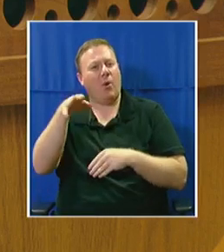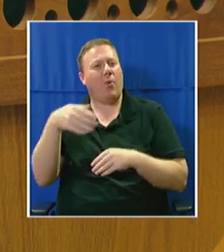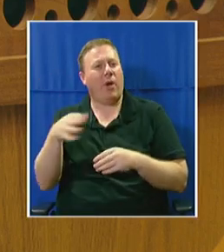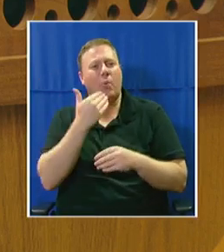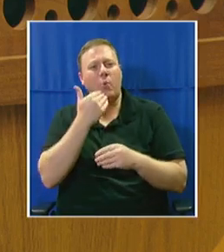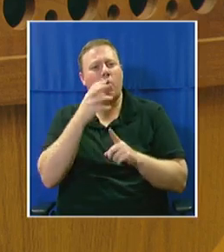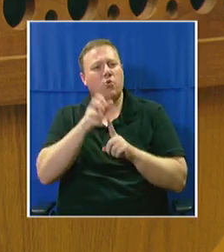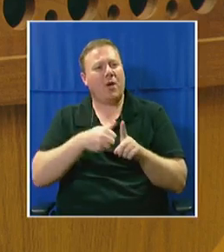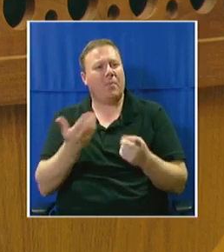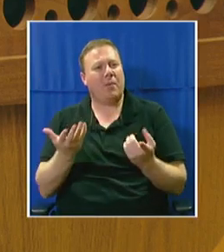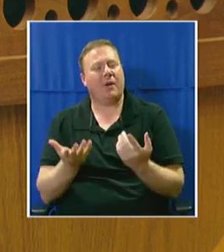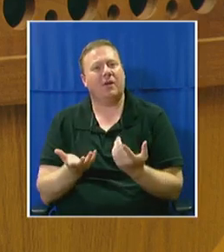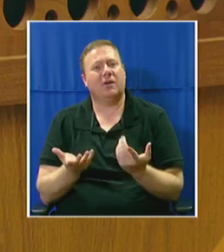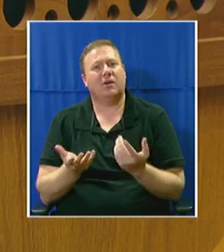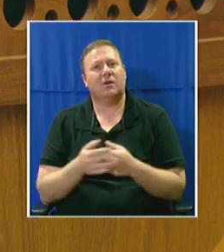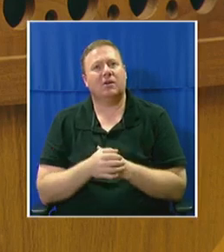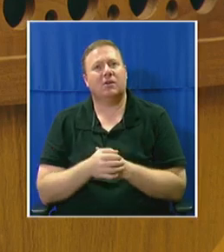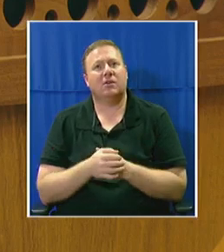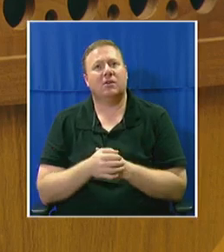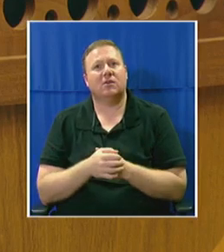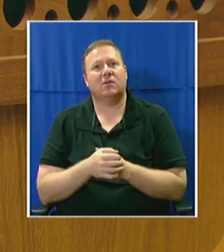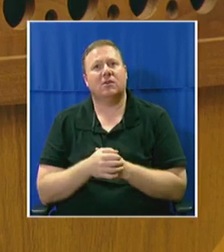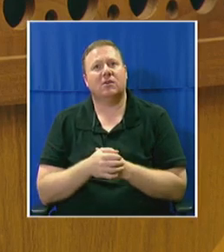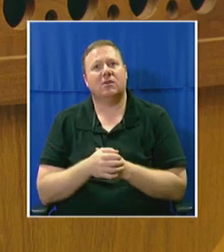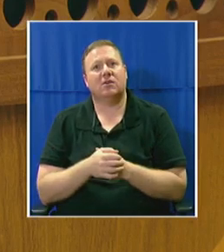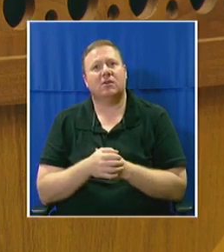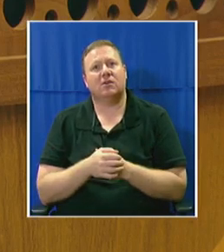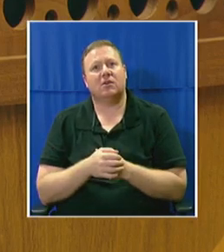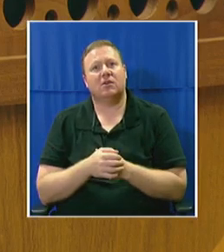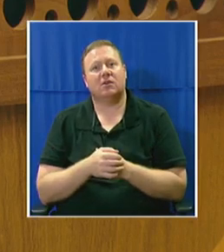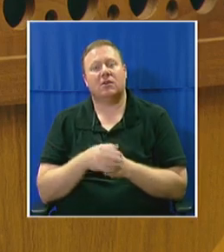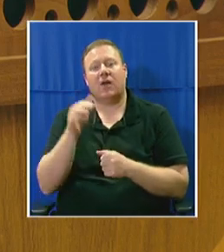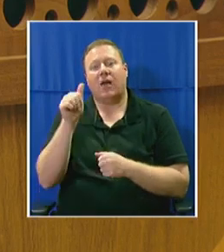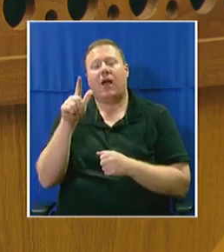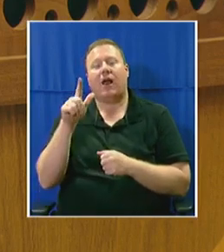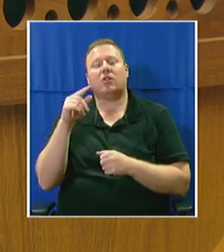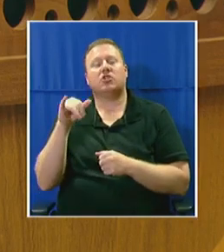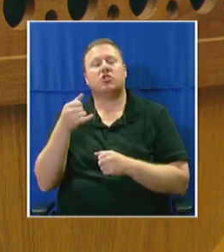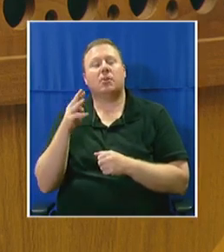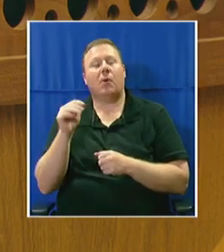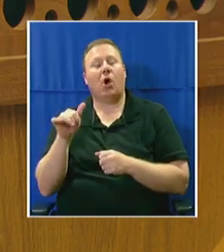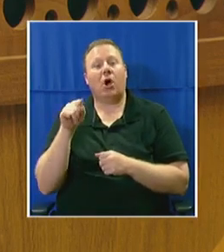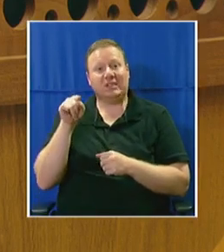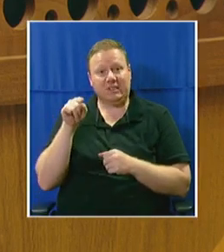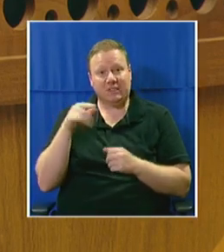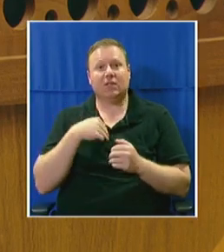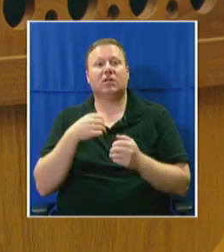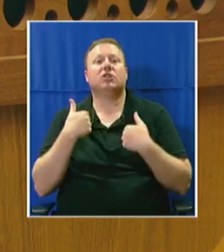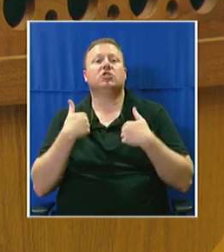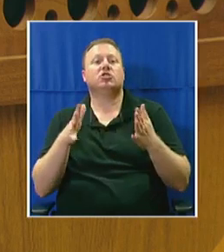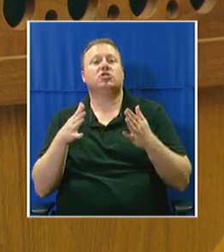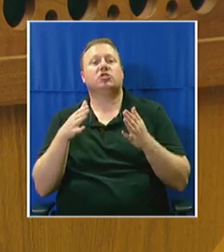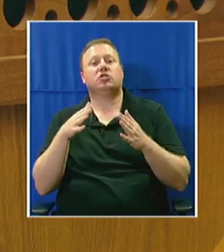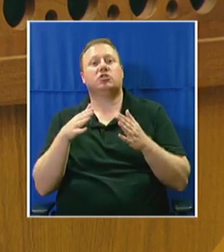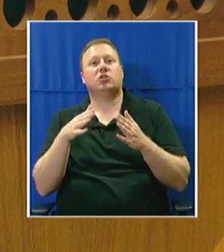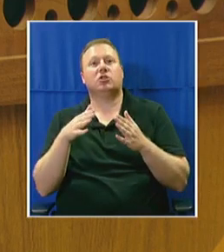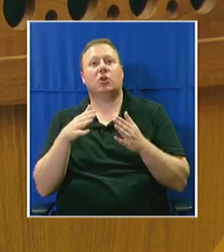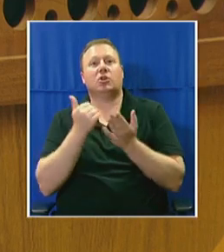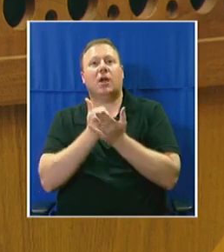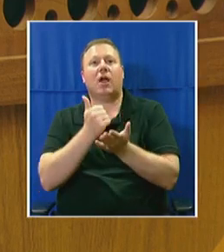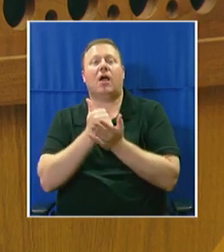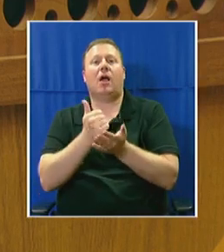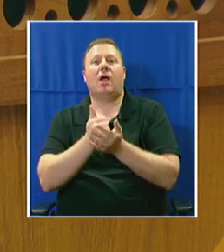hope for the 16 days campaign does the Chief Justice not consenti his judges this is a question